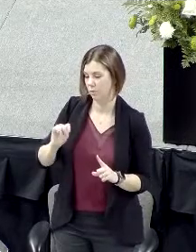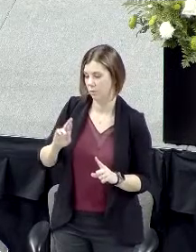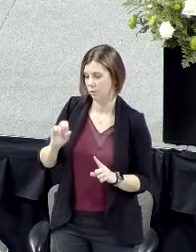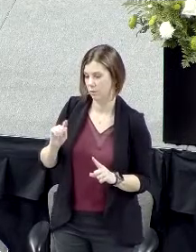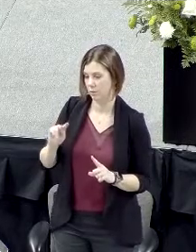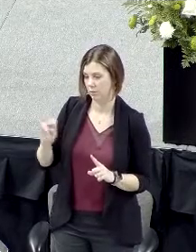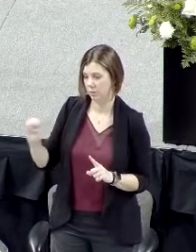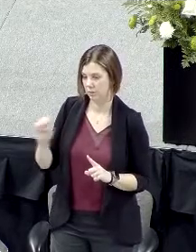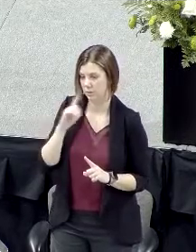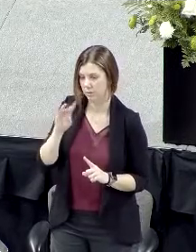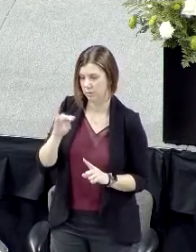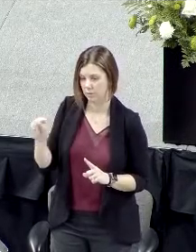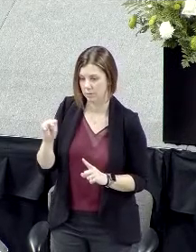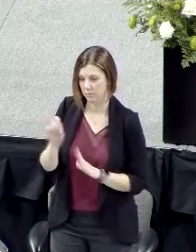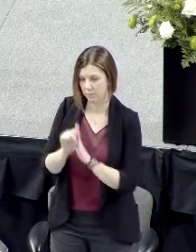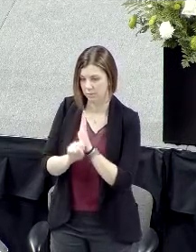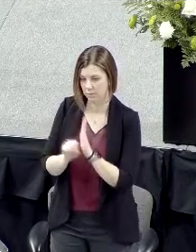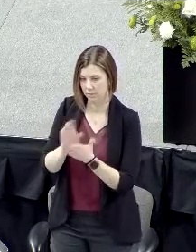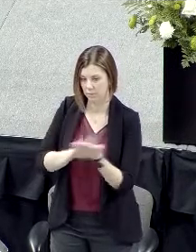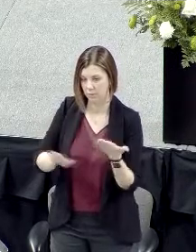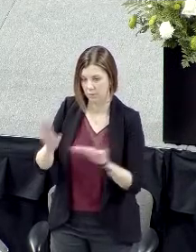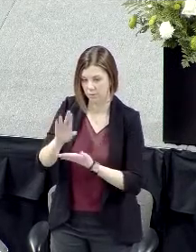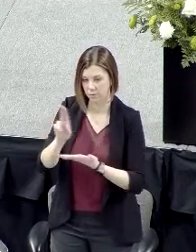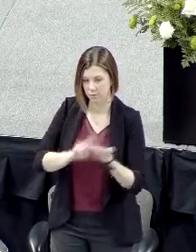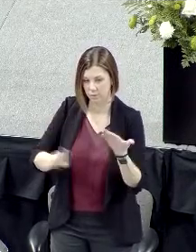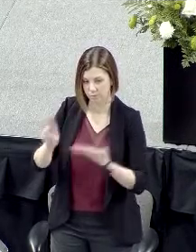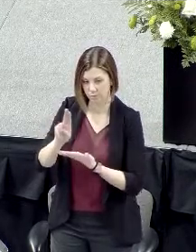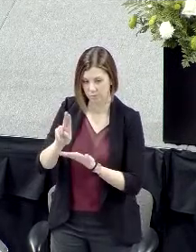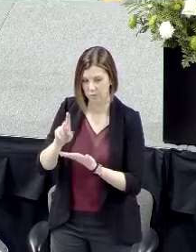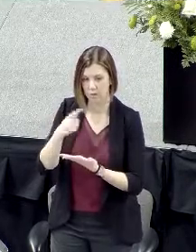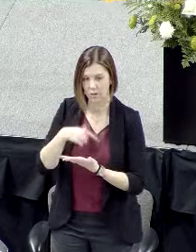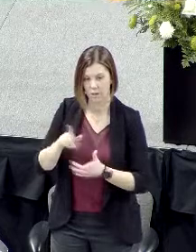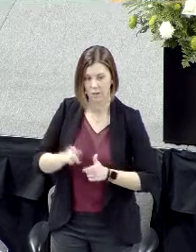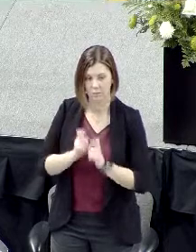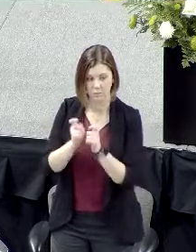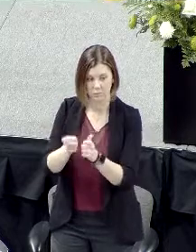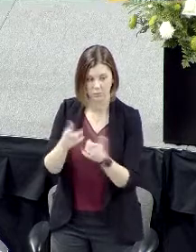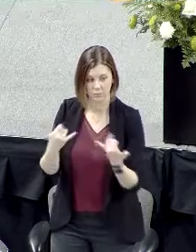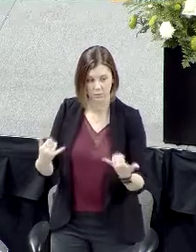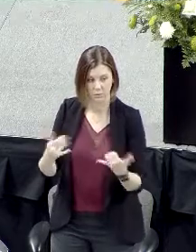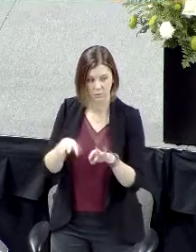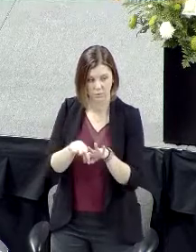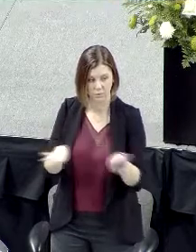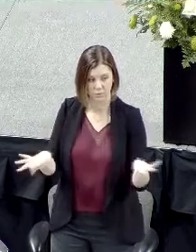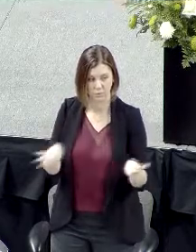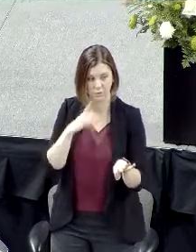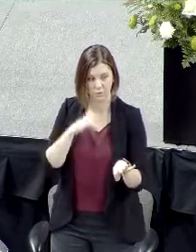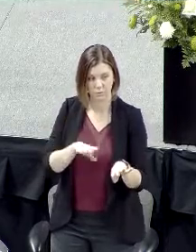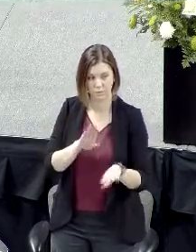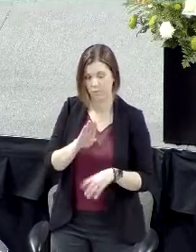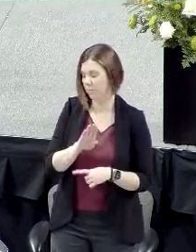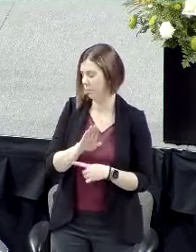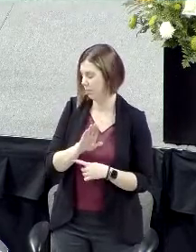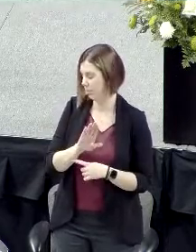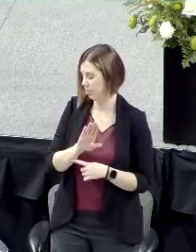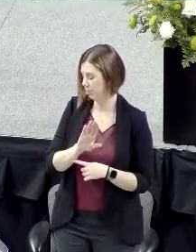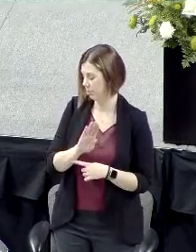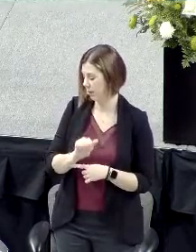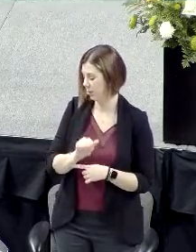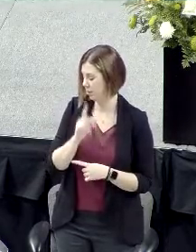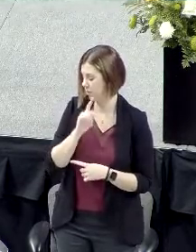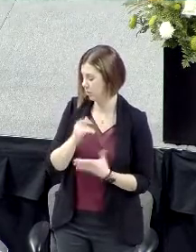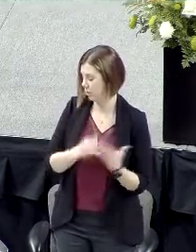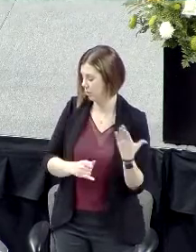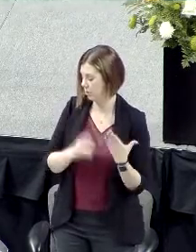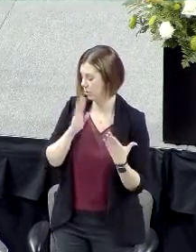and the Minnesota State Colleges and Universities, I confer upon you the degrees of Bachelor of Arts, Bachelor